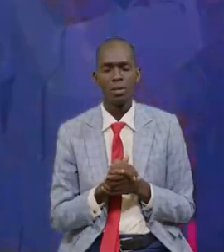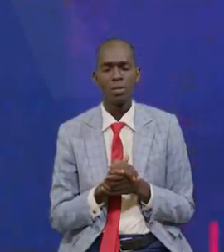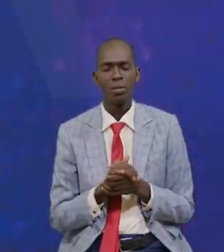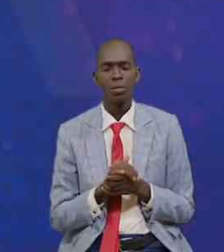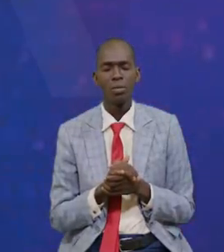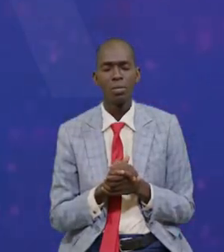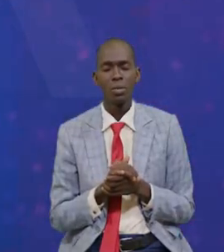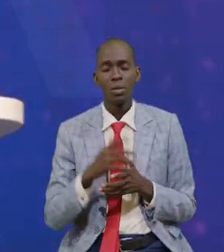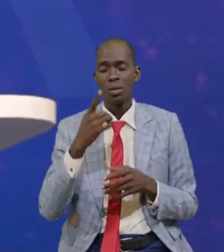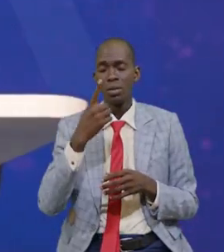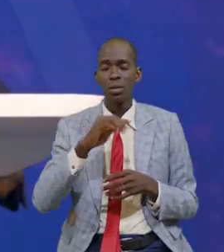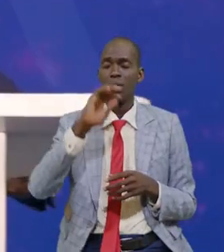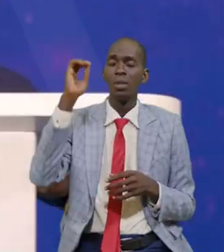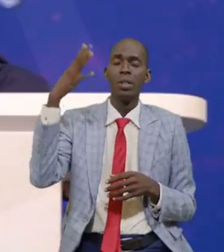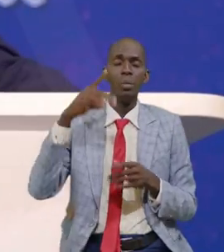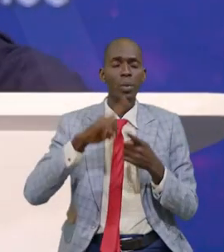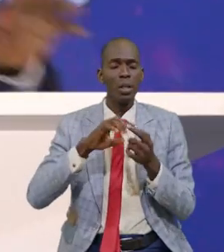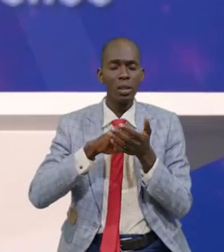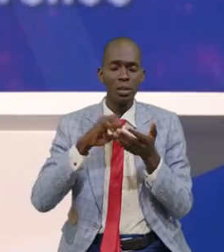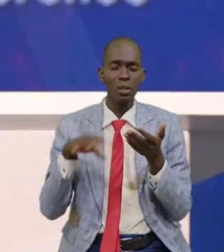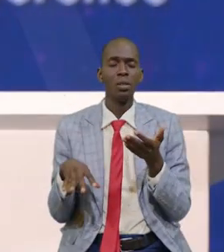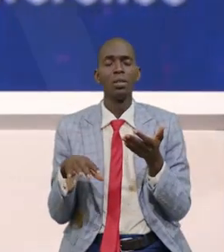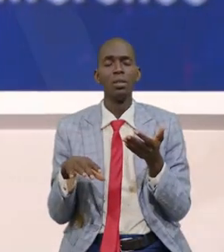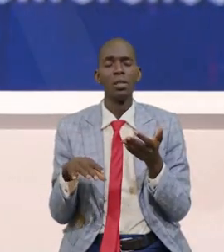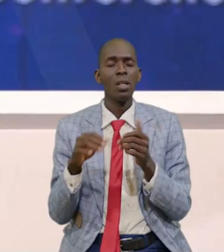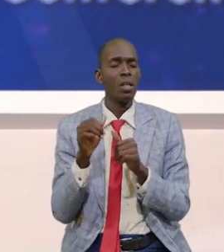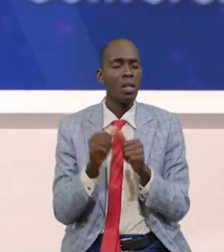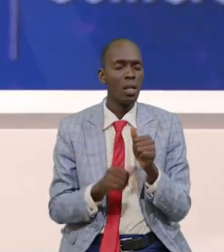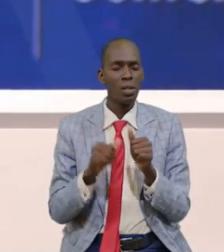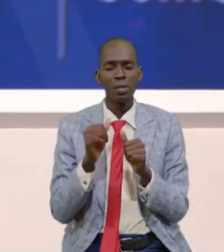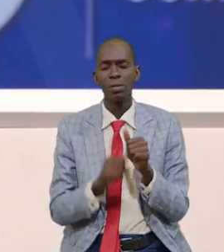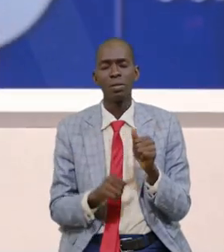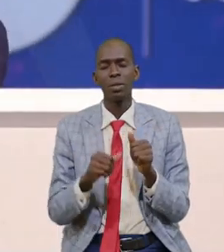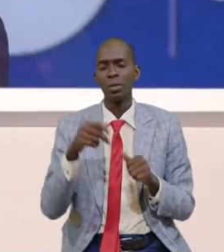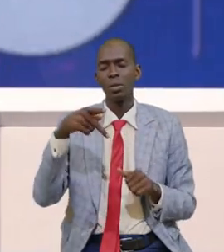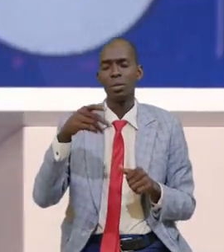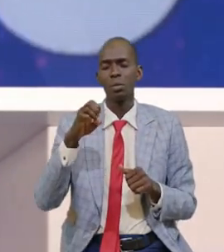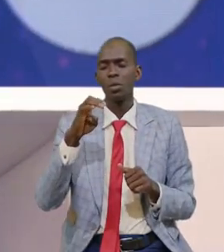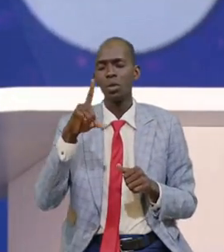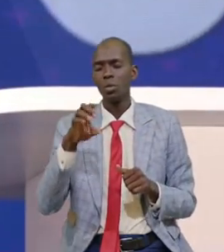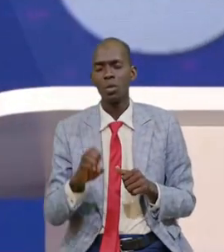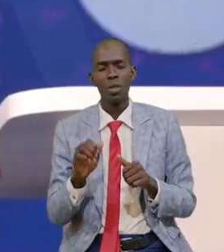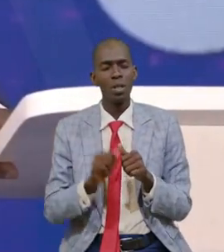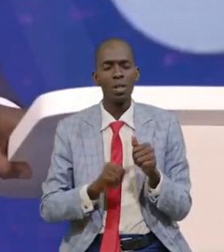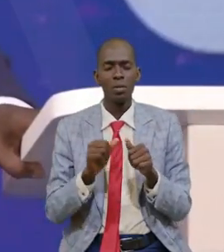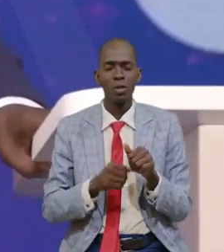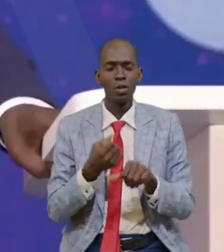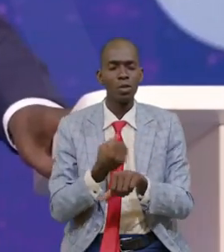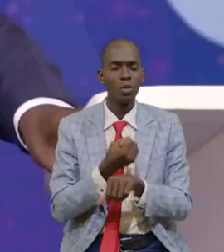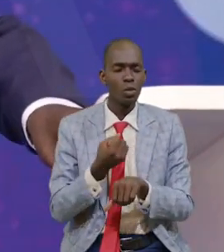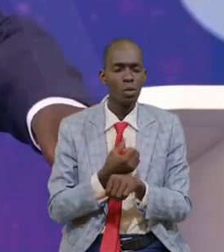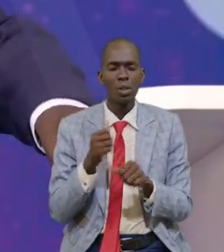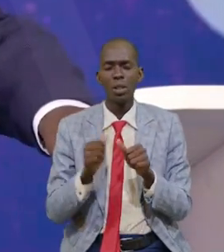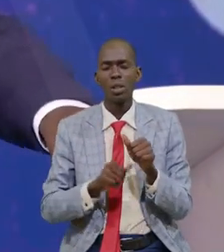the grace to remove every pebble, every stone, every